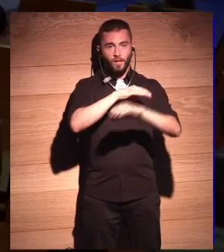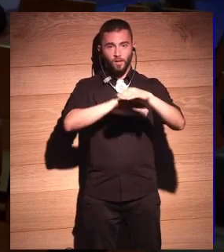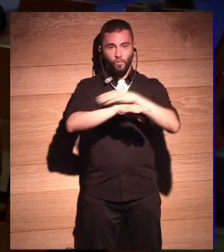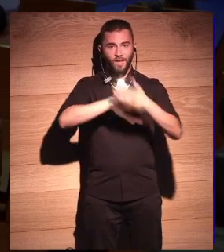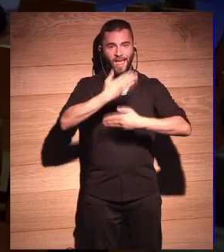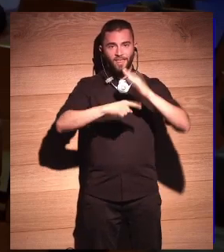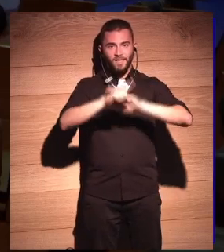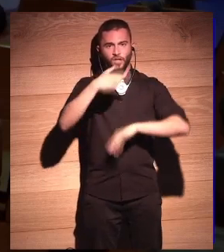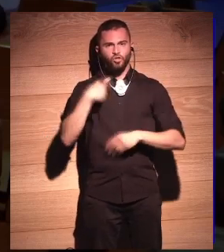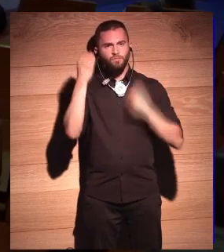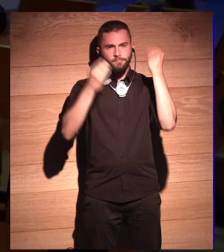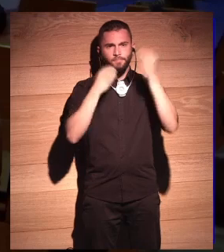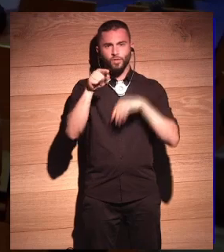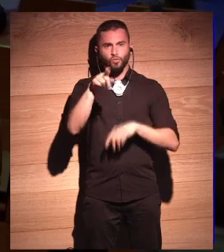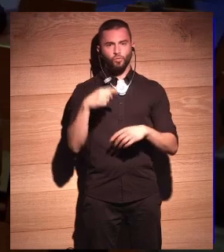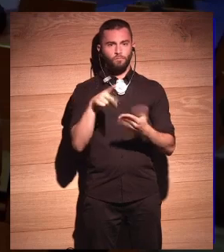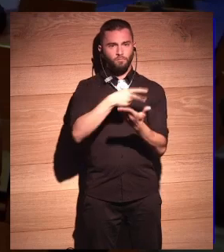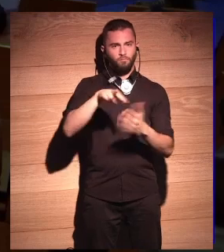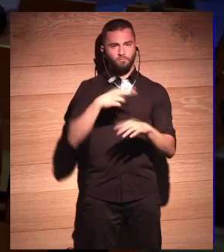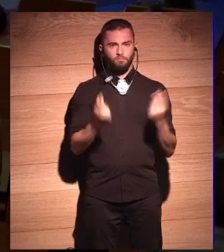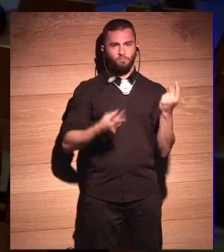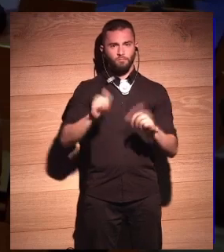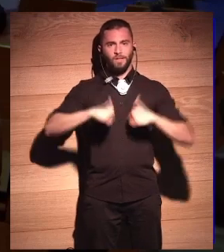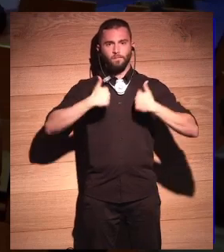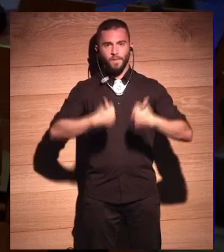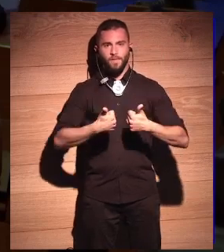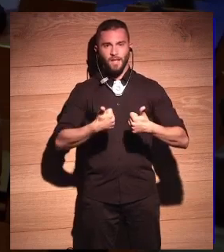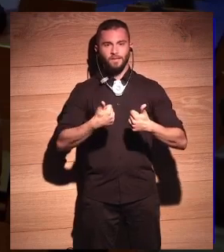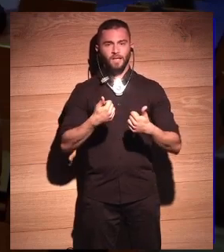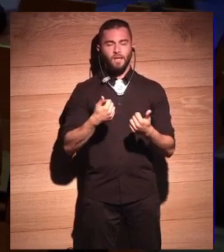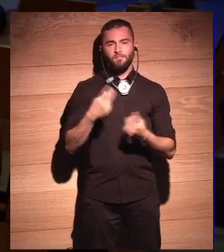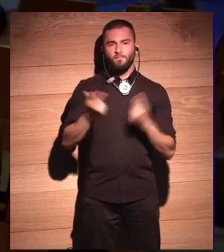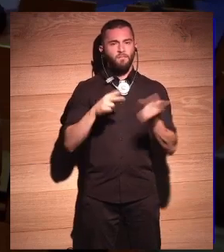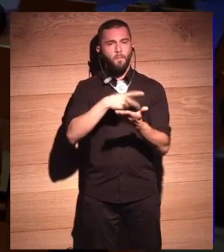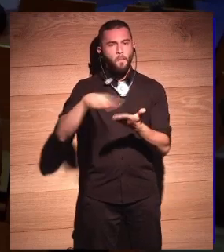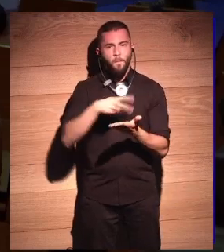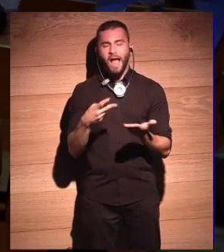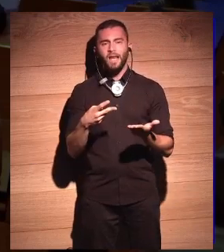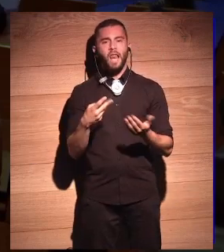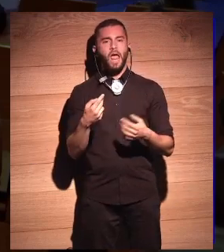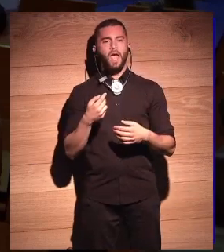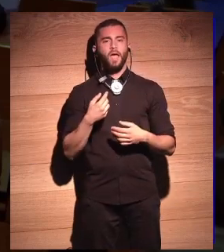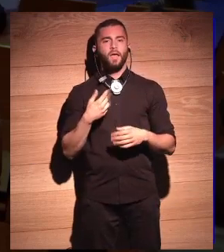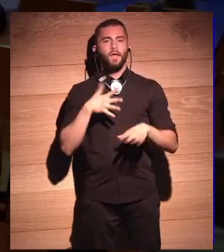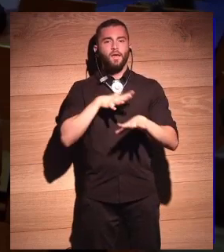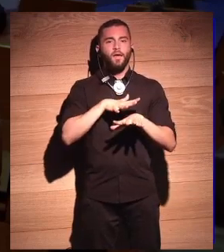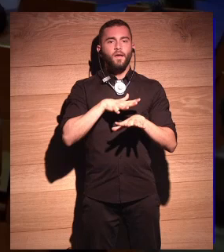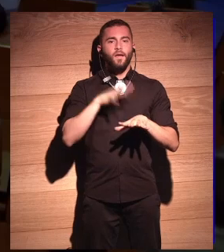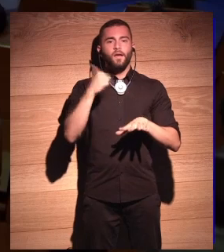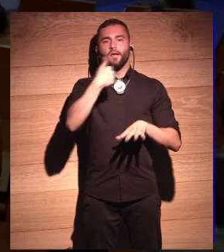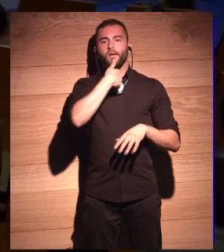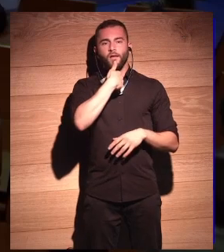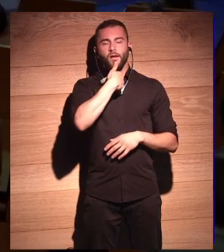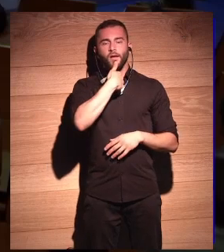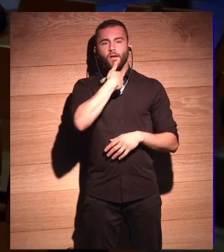dancing, is the dance influencing the code you're writing now?